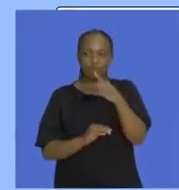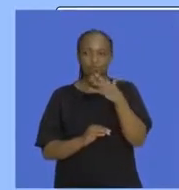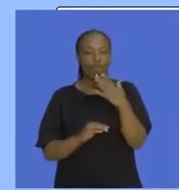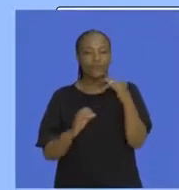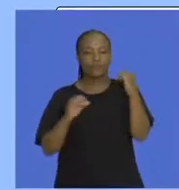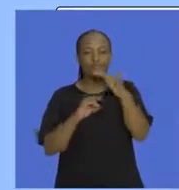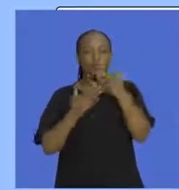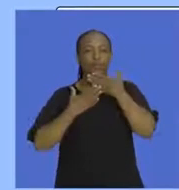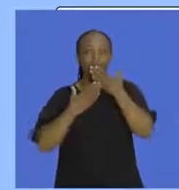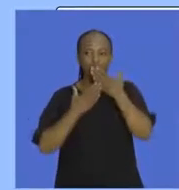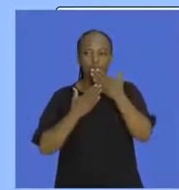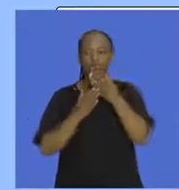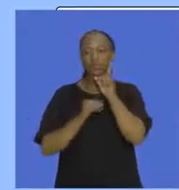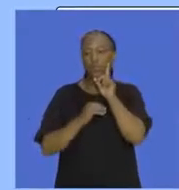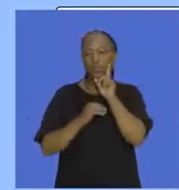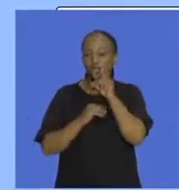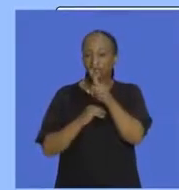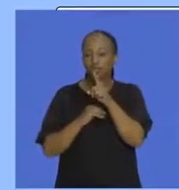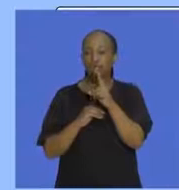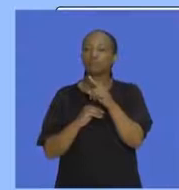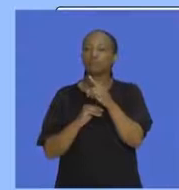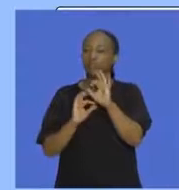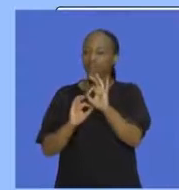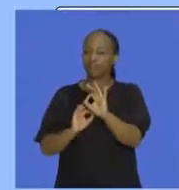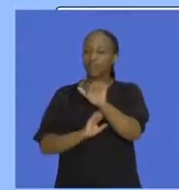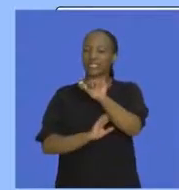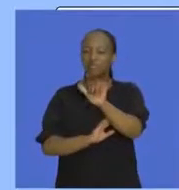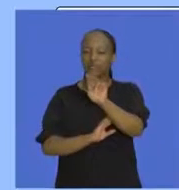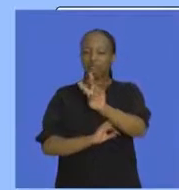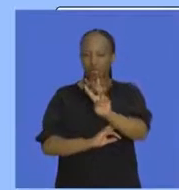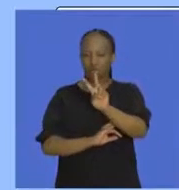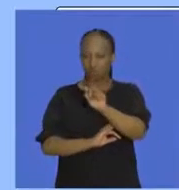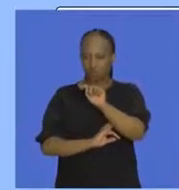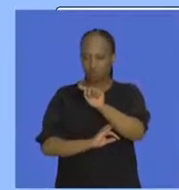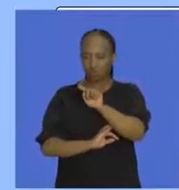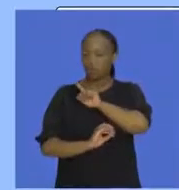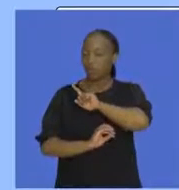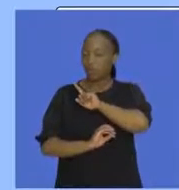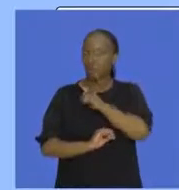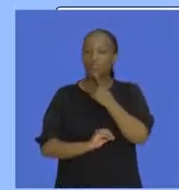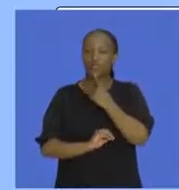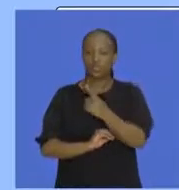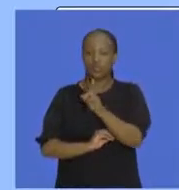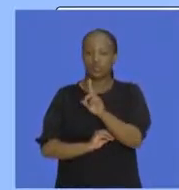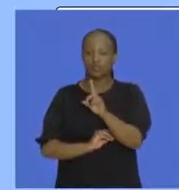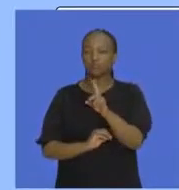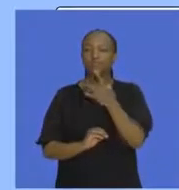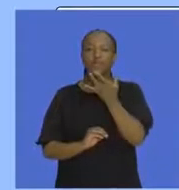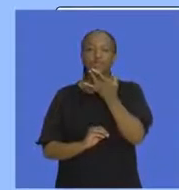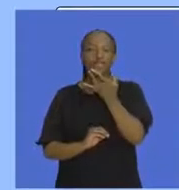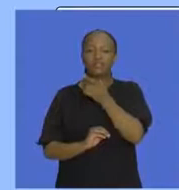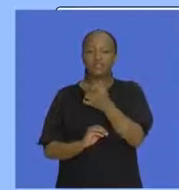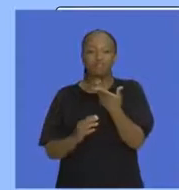current. Just to verify that as well, it's actually equals to 6 volts. So even because we are saying that this battery does